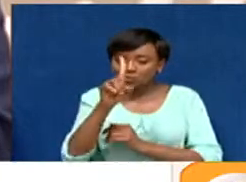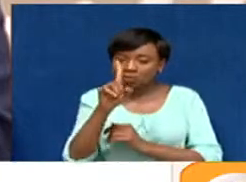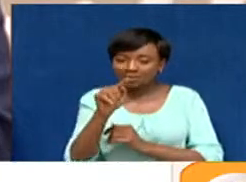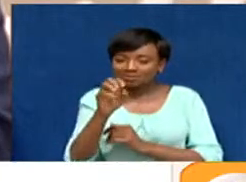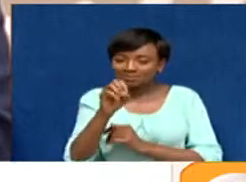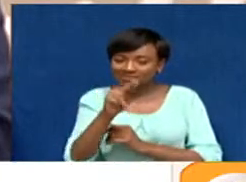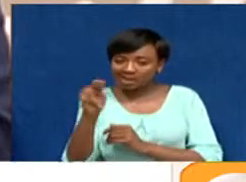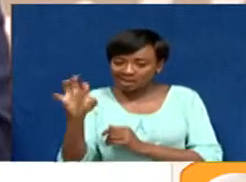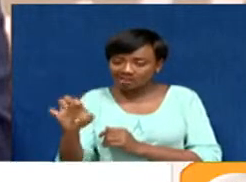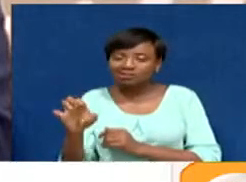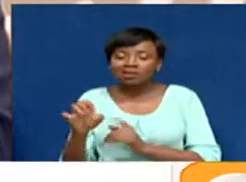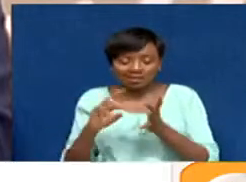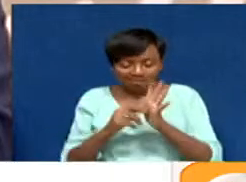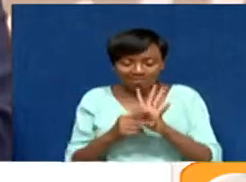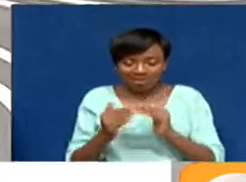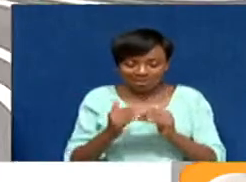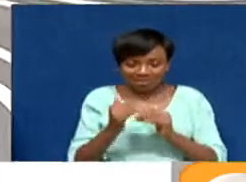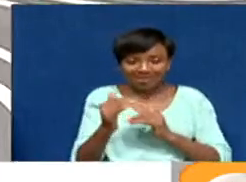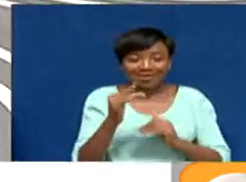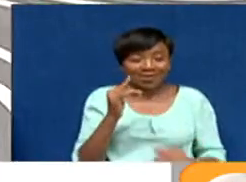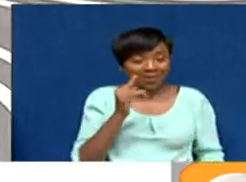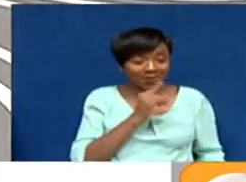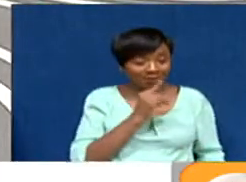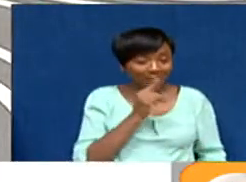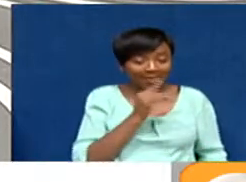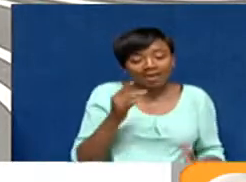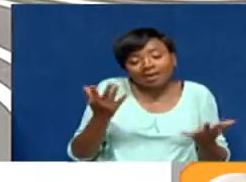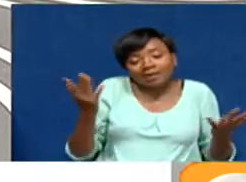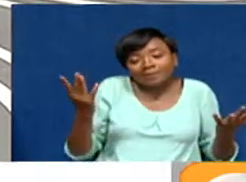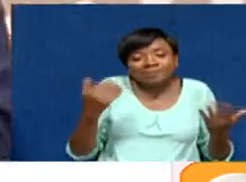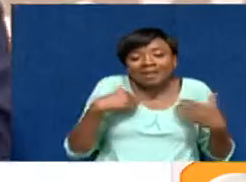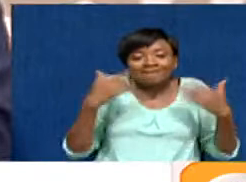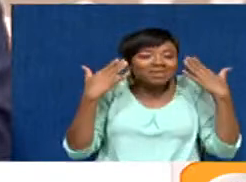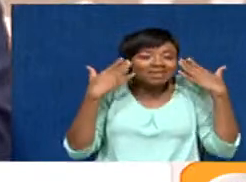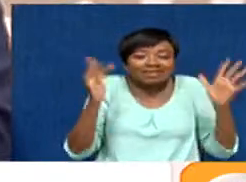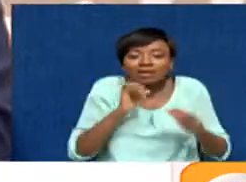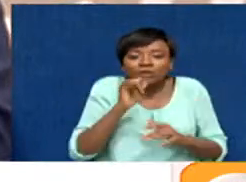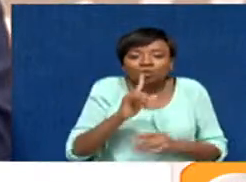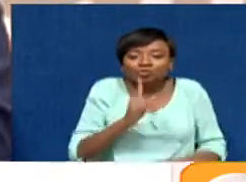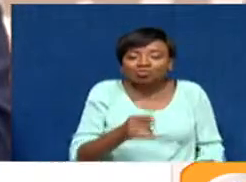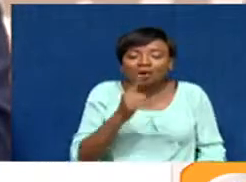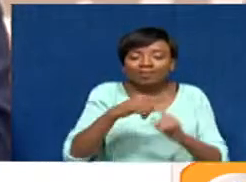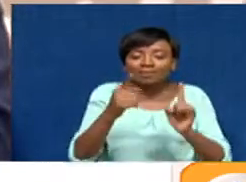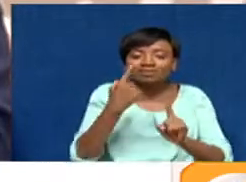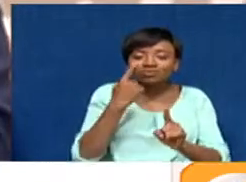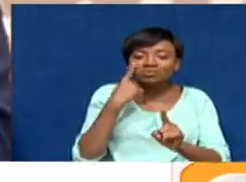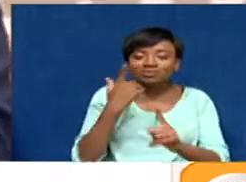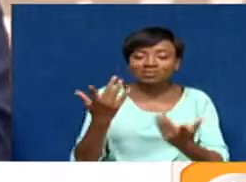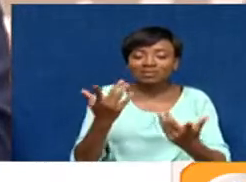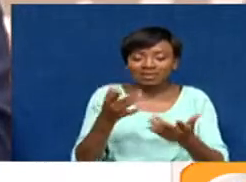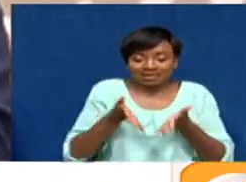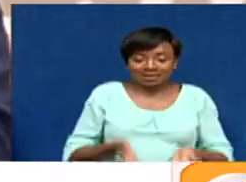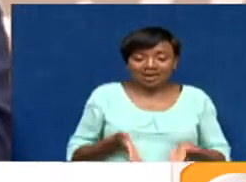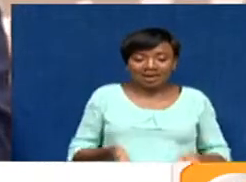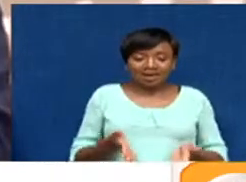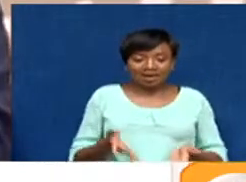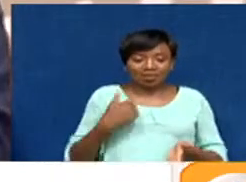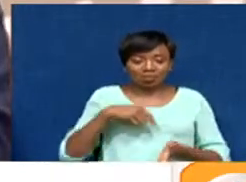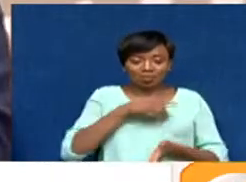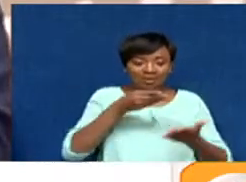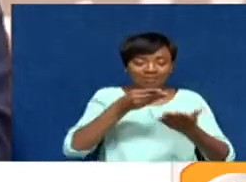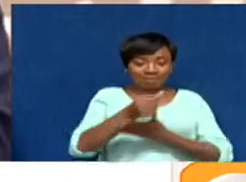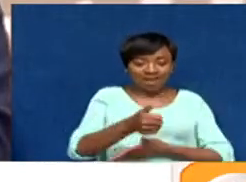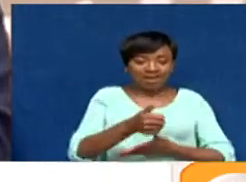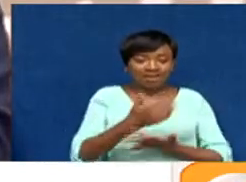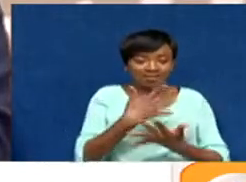So tougher days ahead. I'm not sure. You see, the thing is, as it is now, we are not paying market